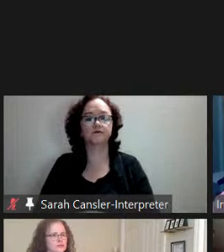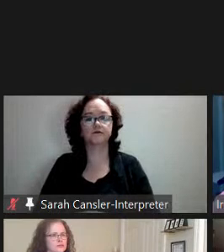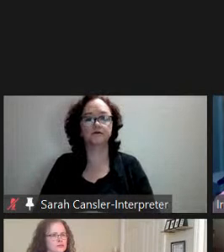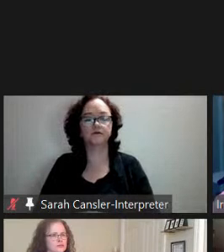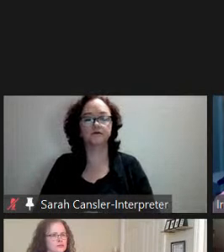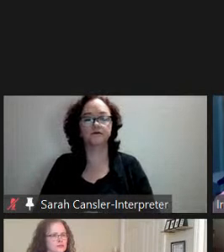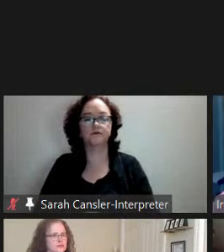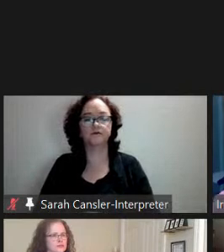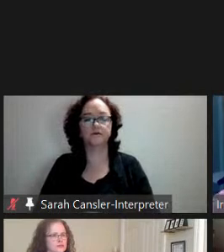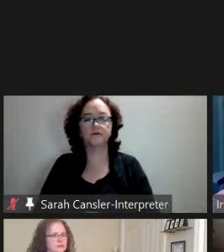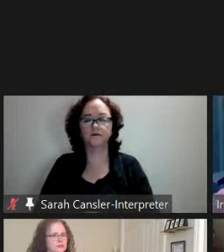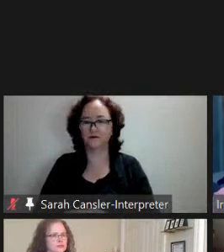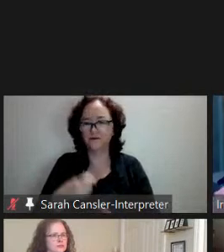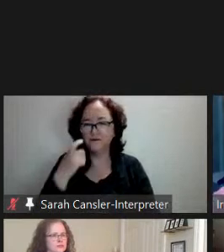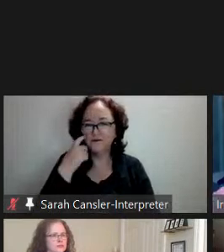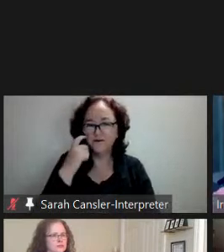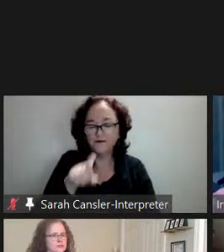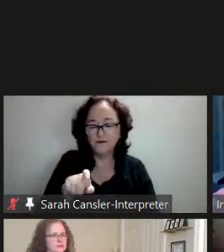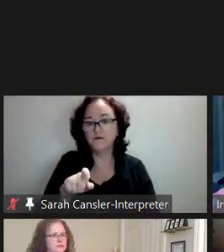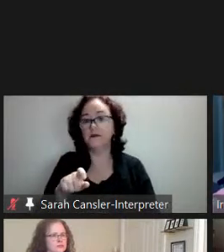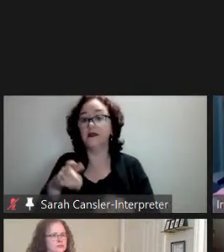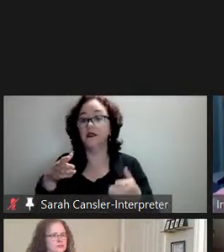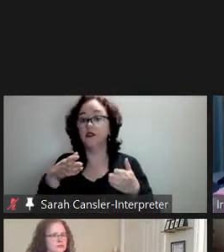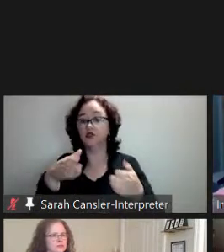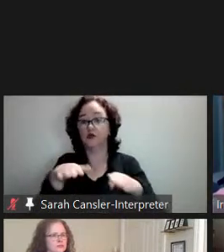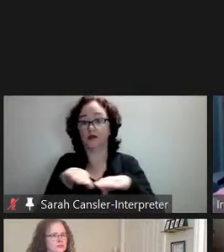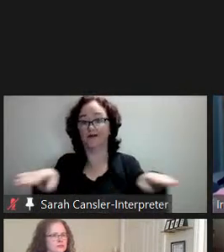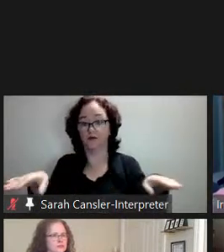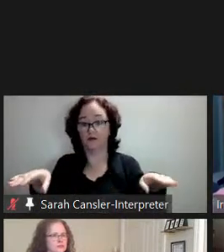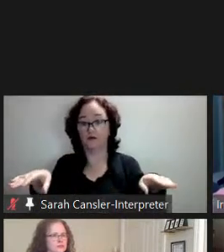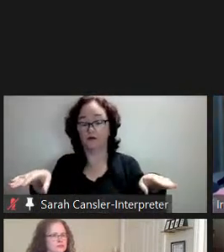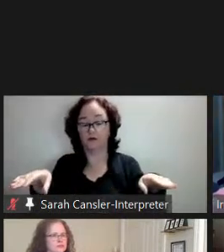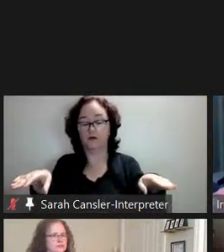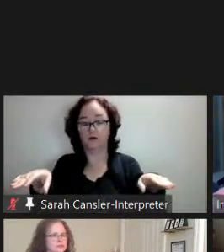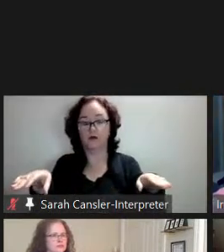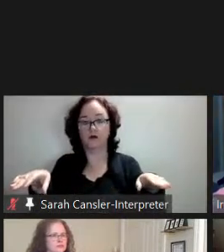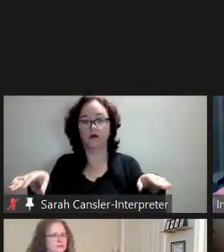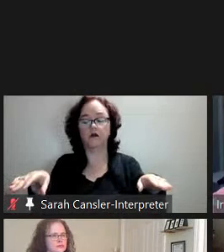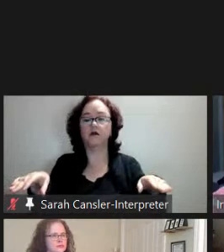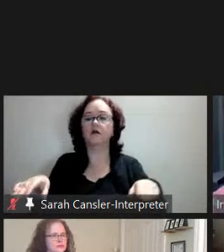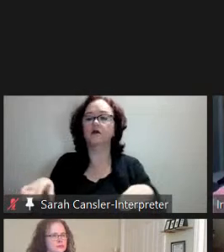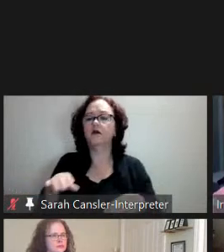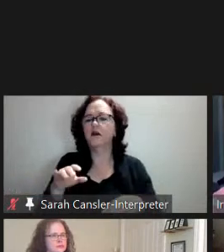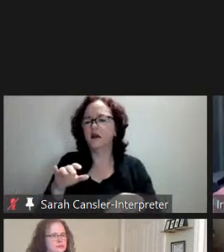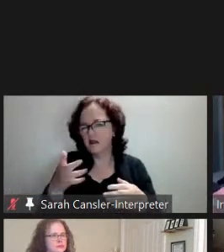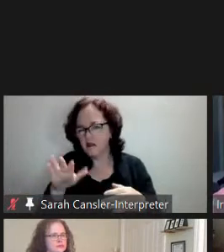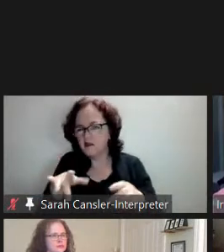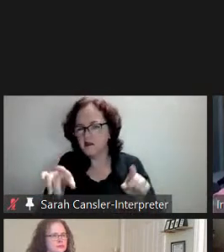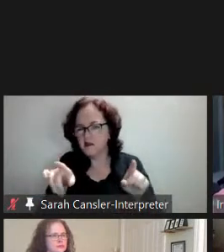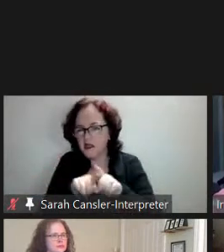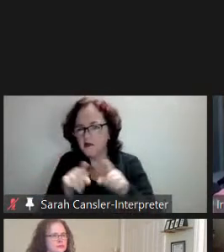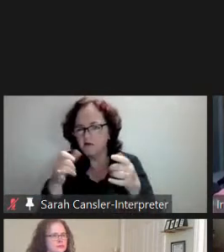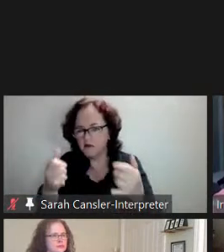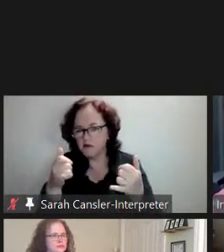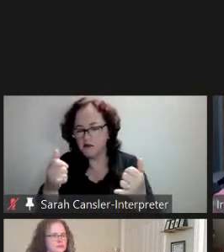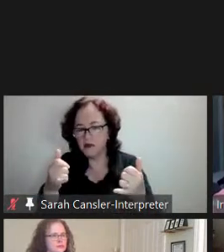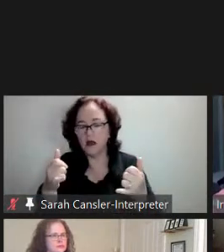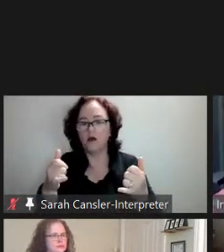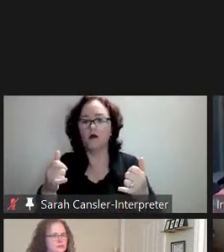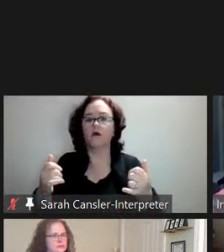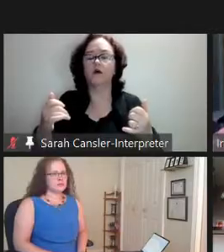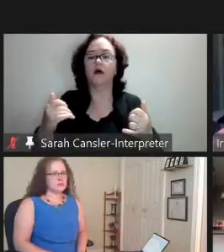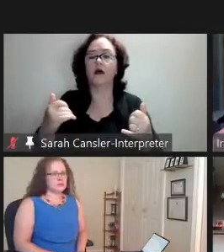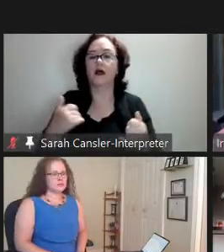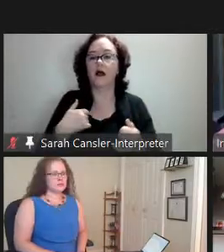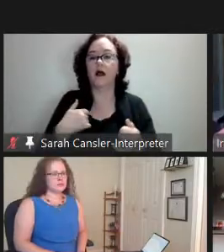So here you can see a street level view of the station. The station will operate similar to the way it does today, with platforms on both